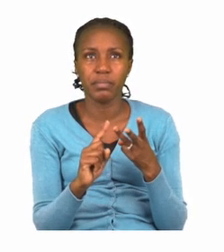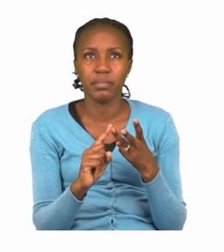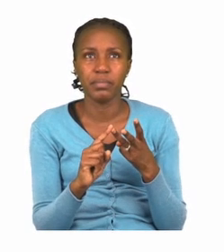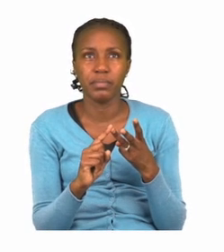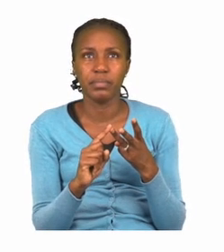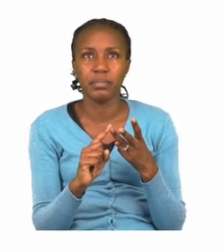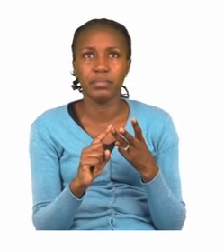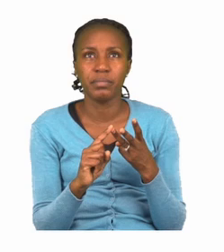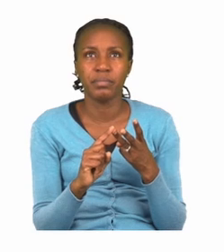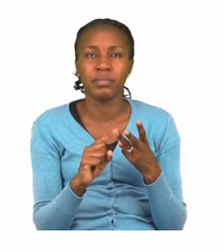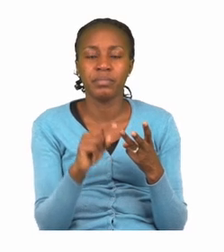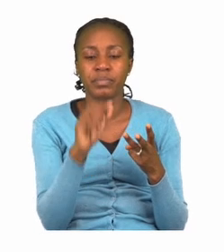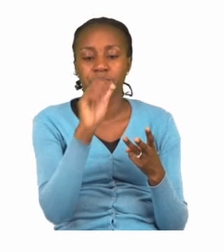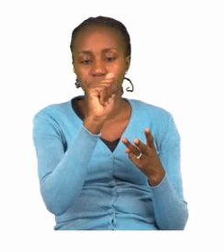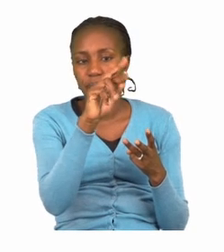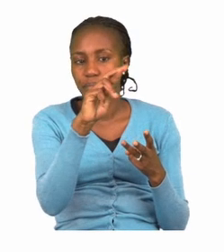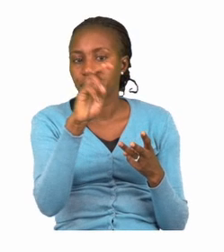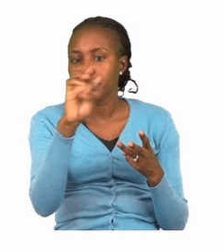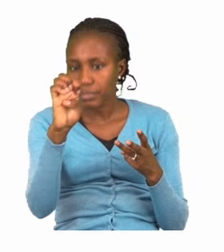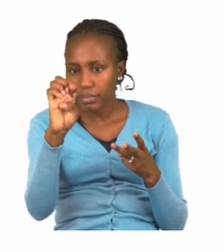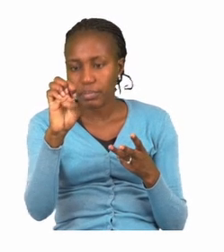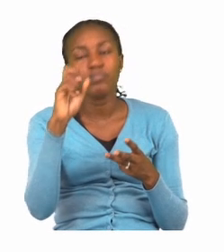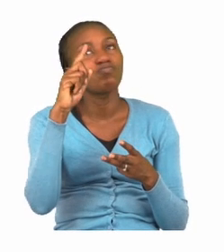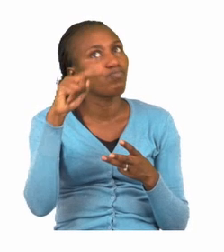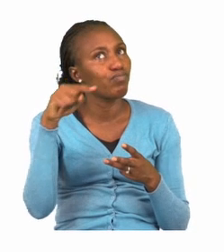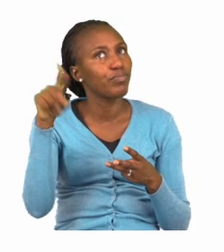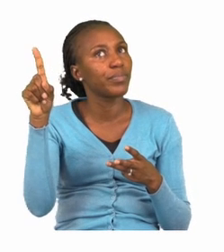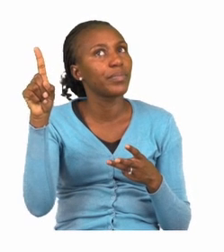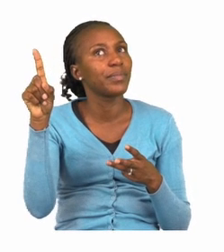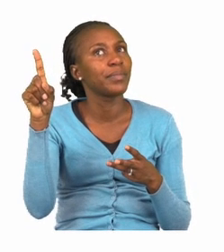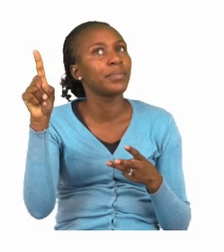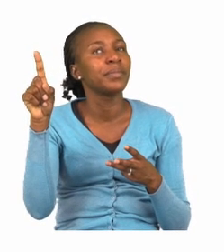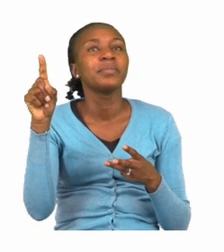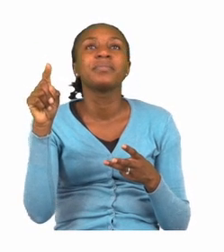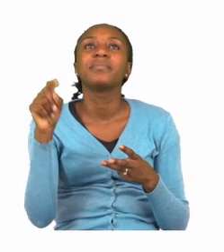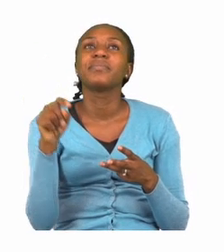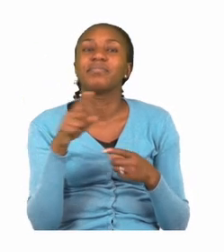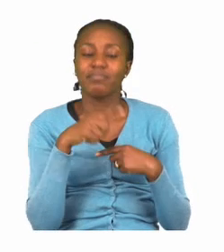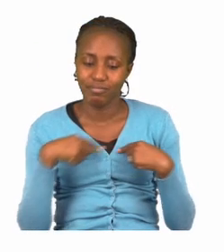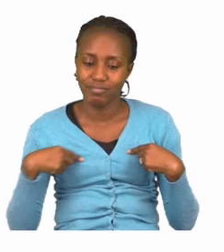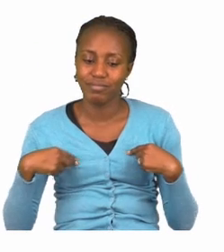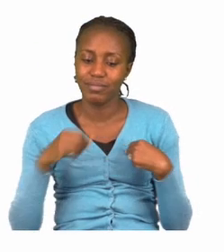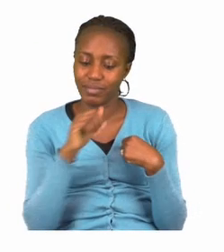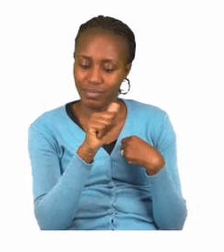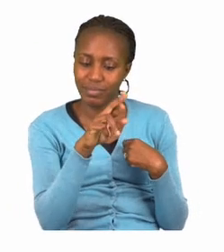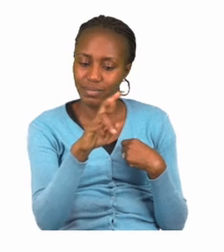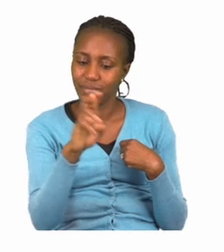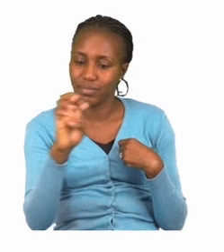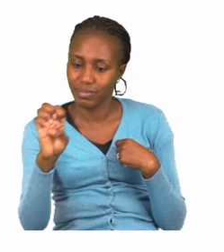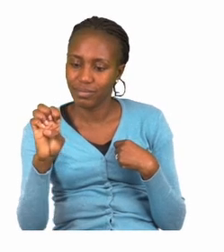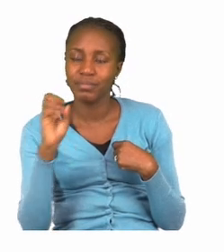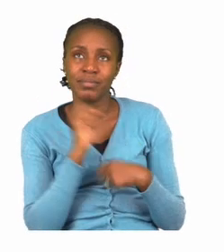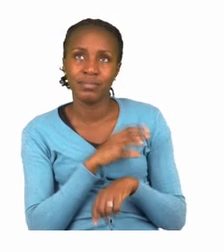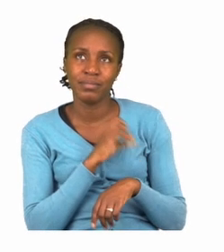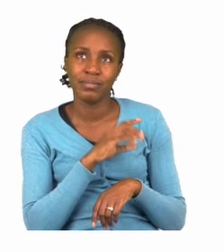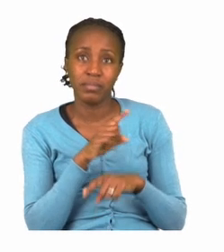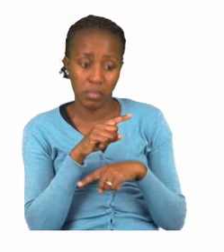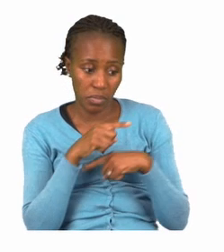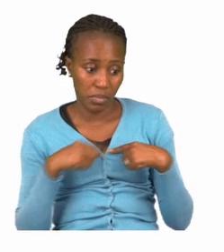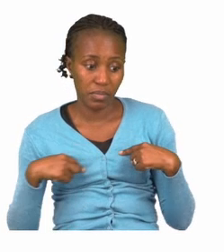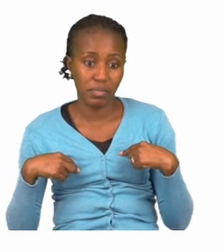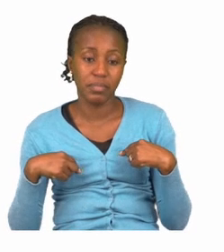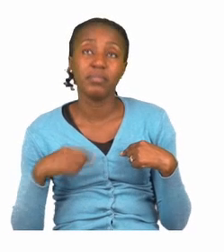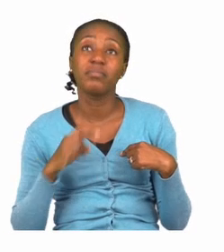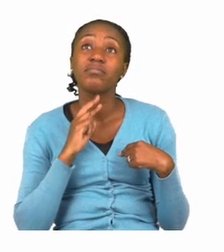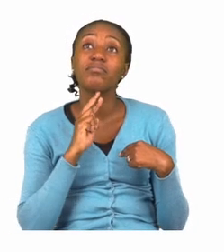one. We are scared. There we go. Now we know the word